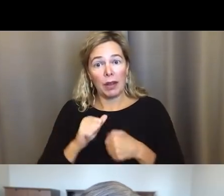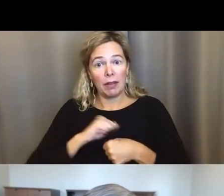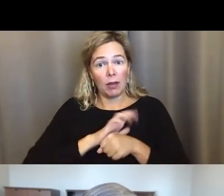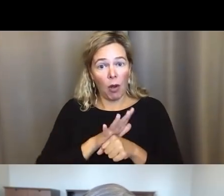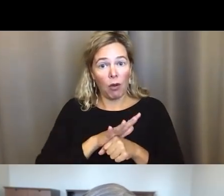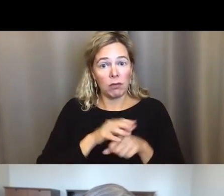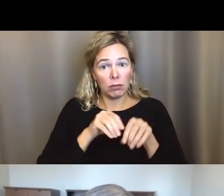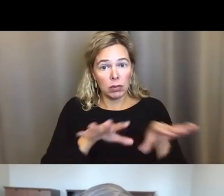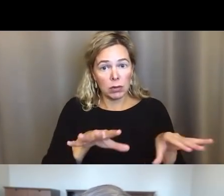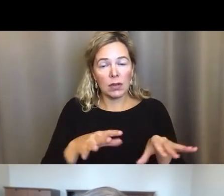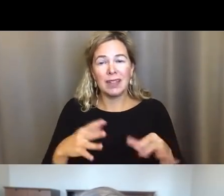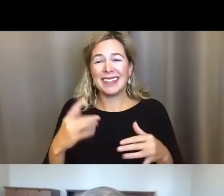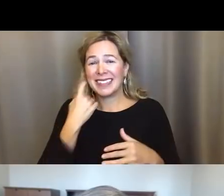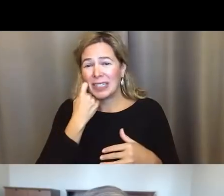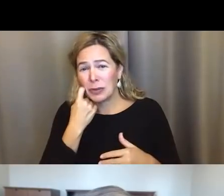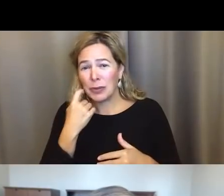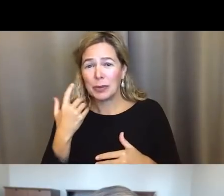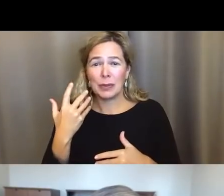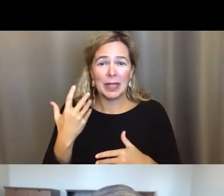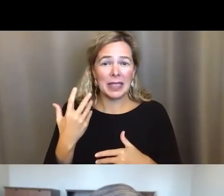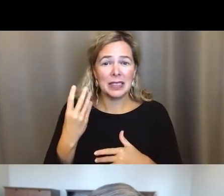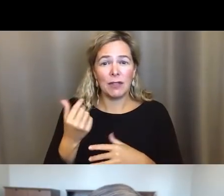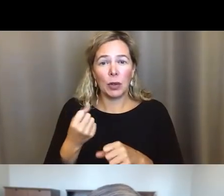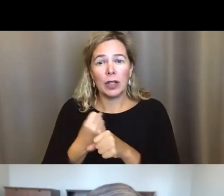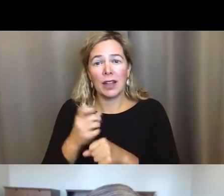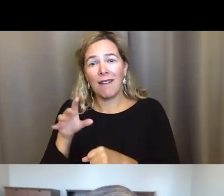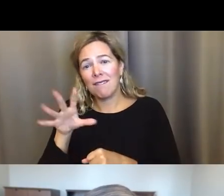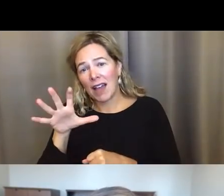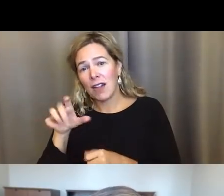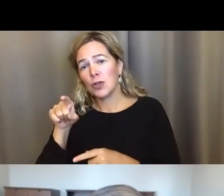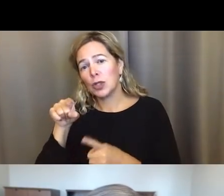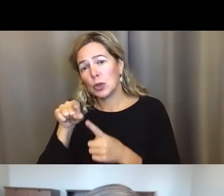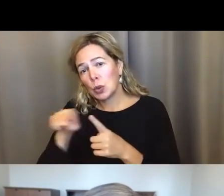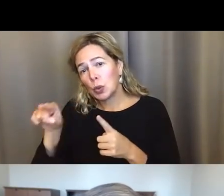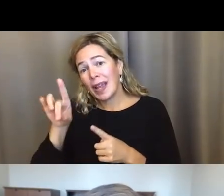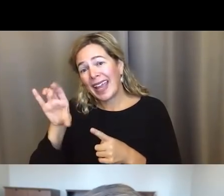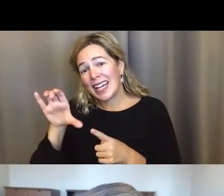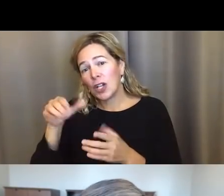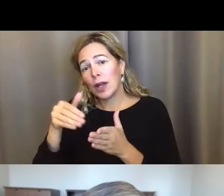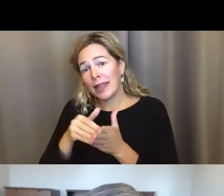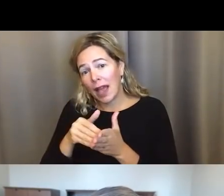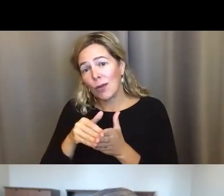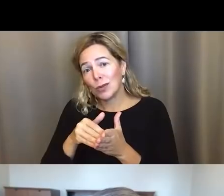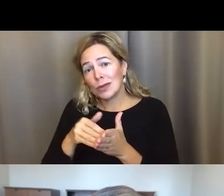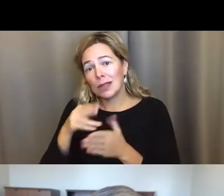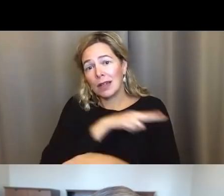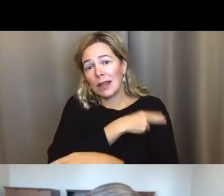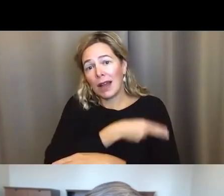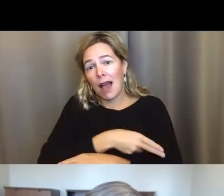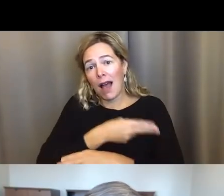about 500 to 800,000 hospitalization admissions due to influenza,